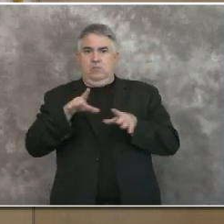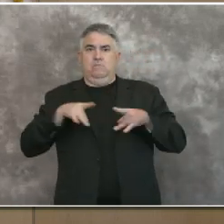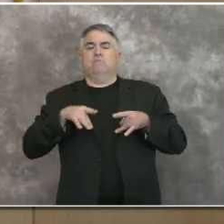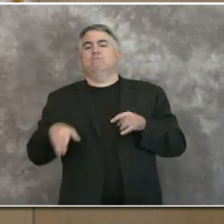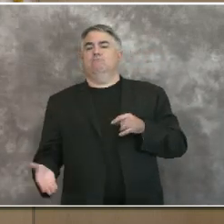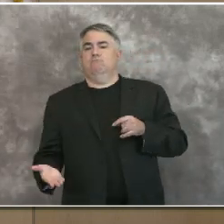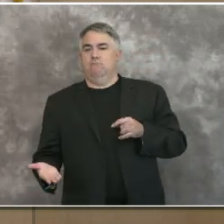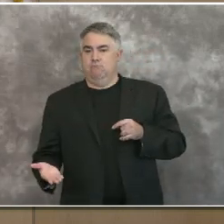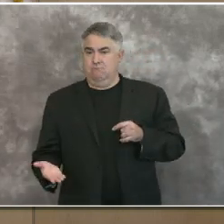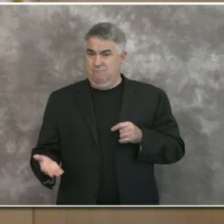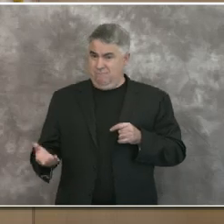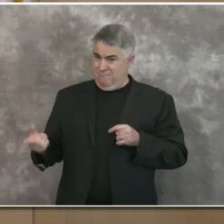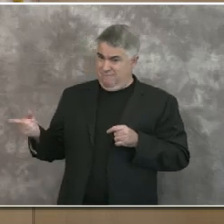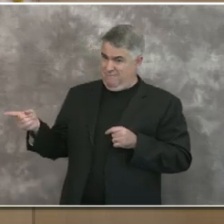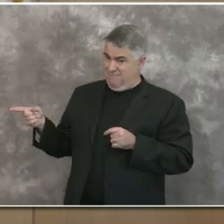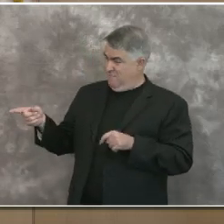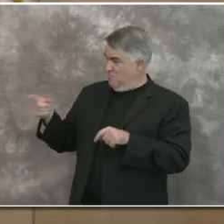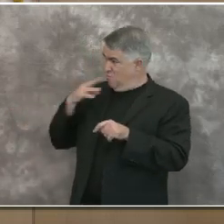site?